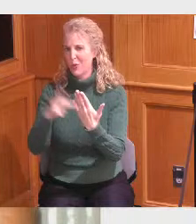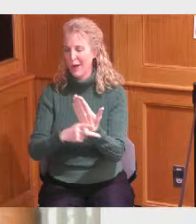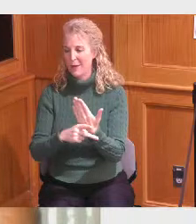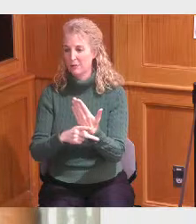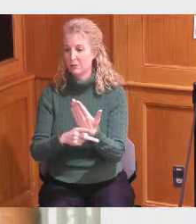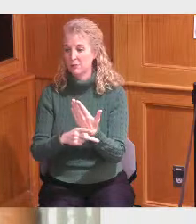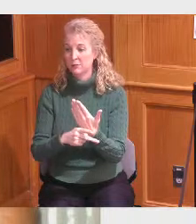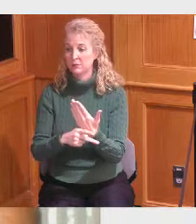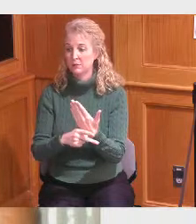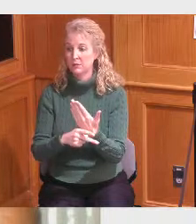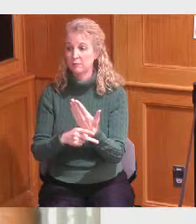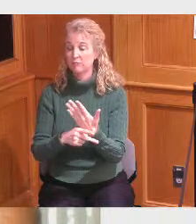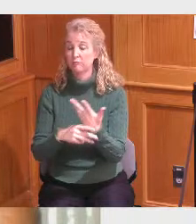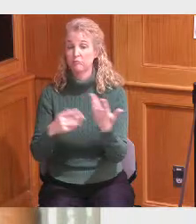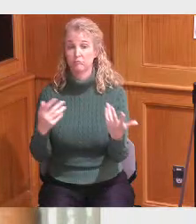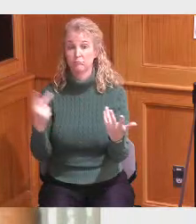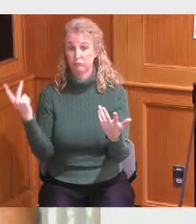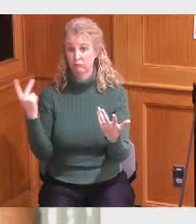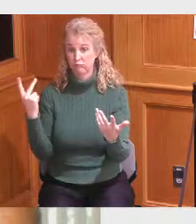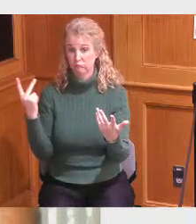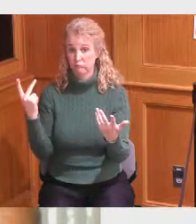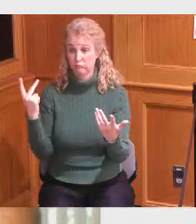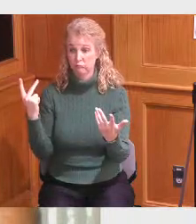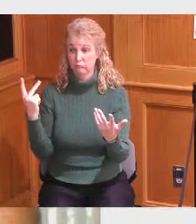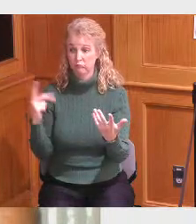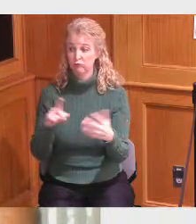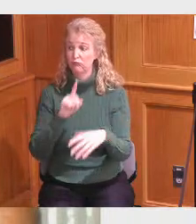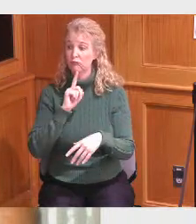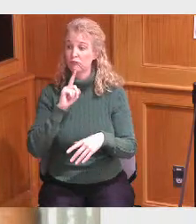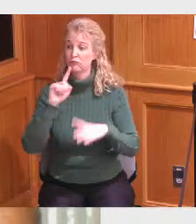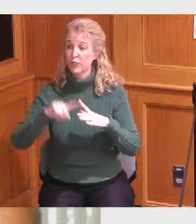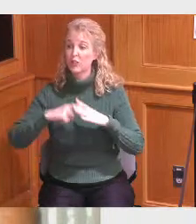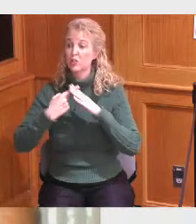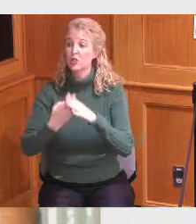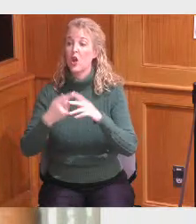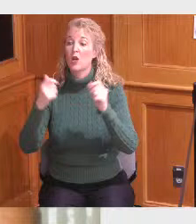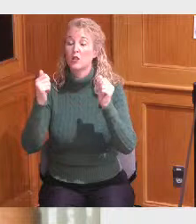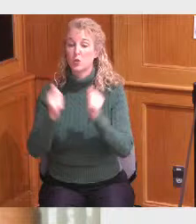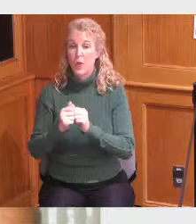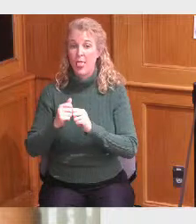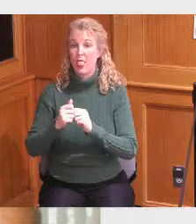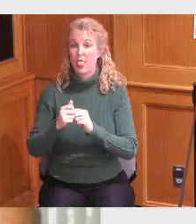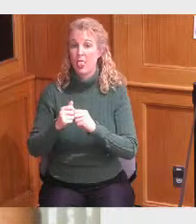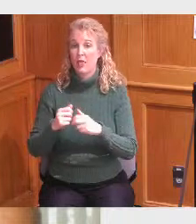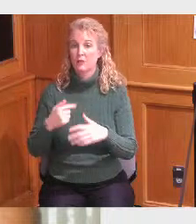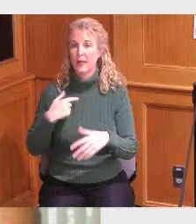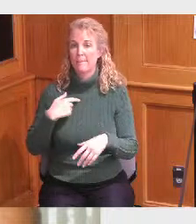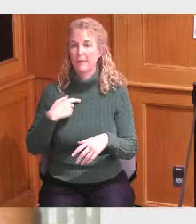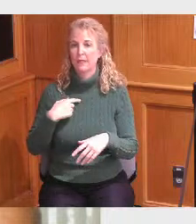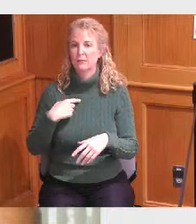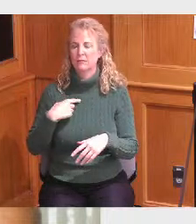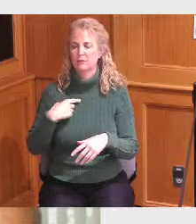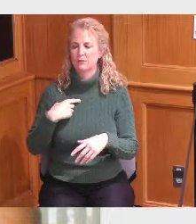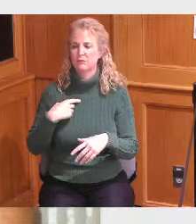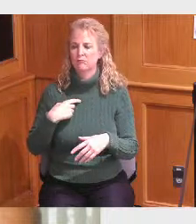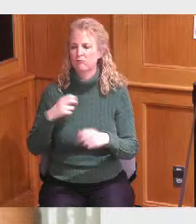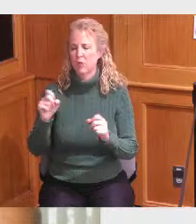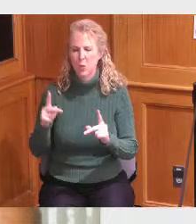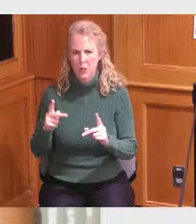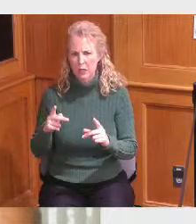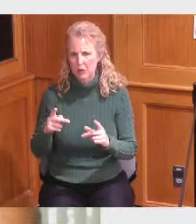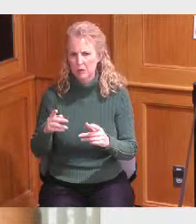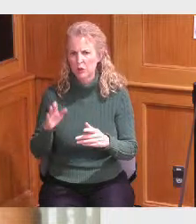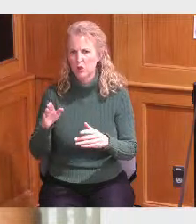And the Mentorship Partnership Program, it really starts by, we set up a meeting. I first asked the prime, what do they do most